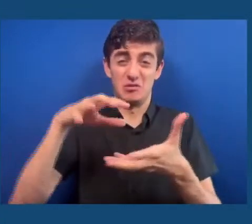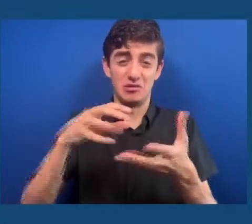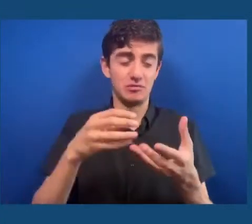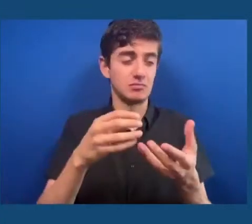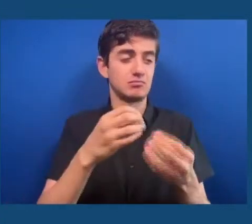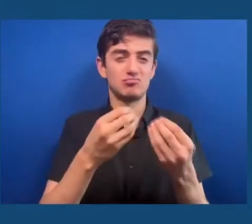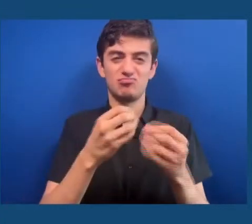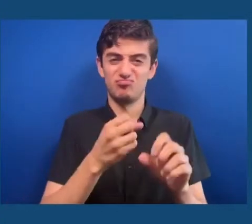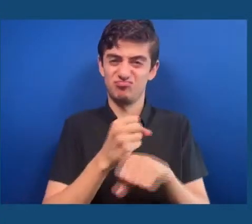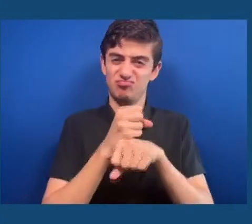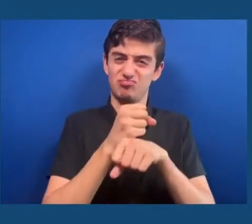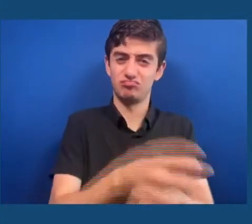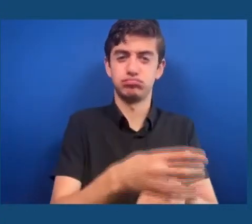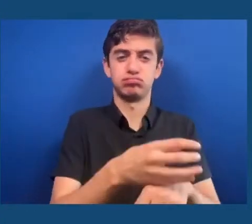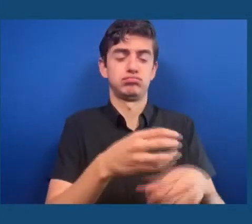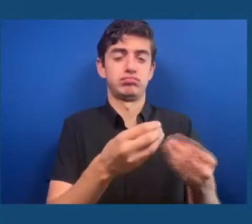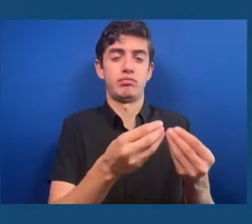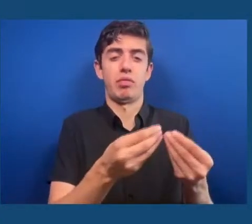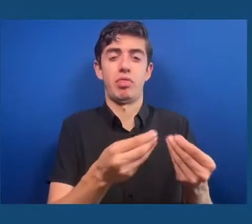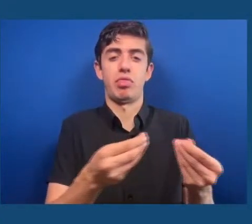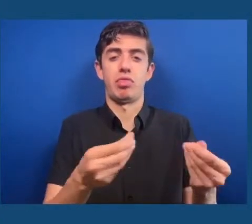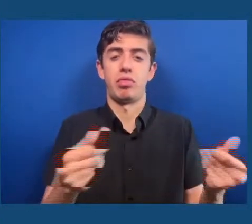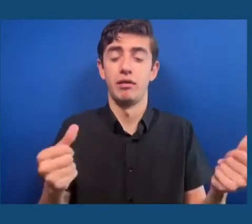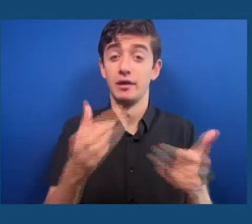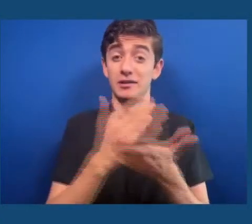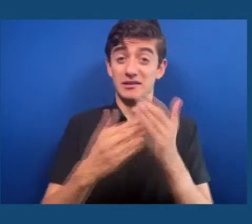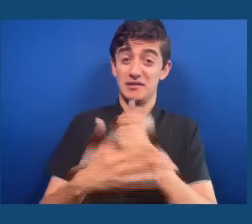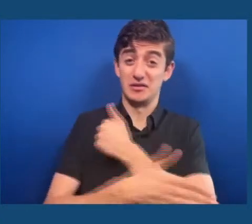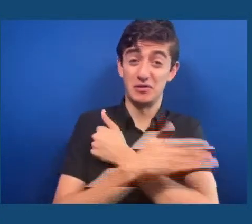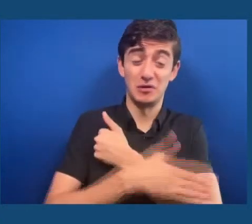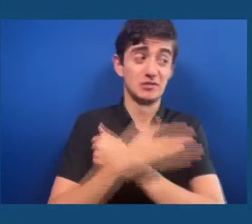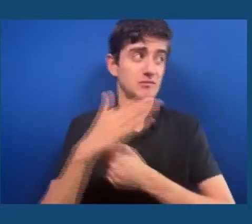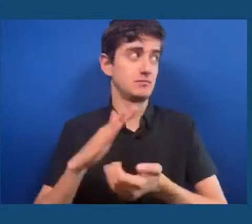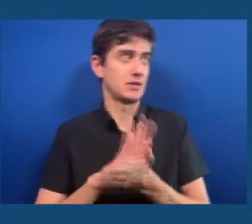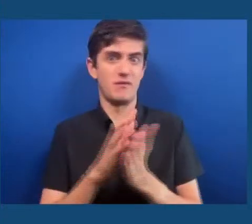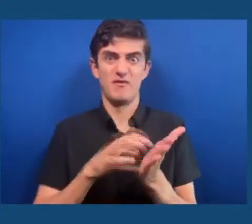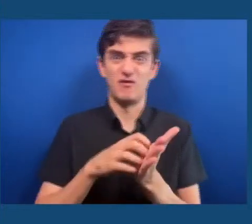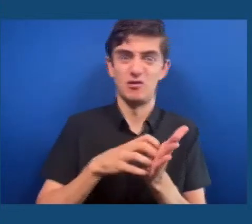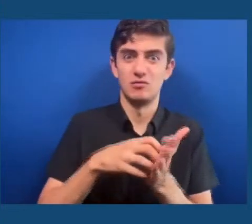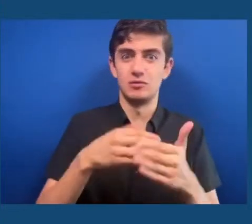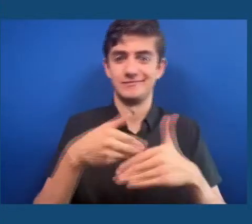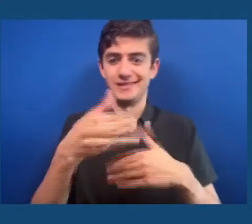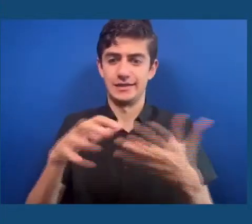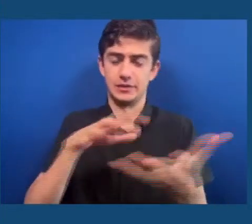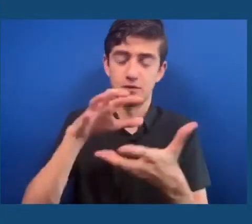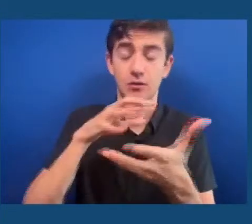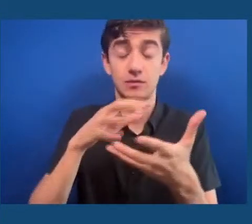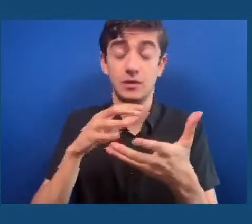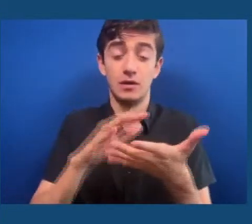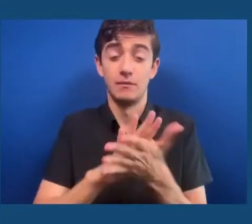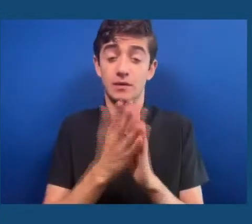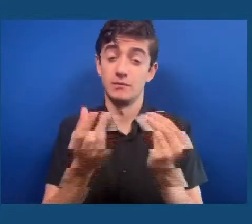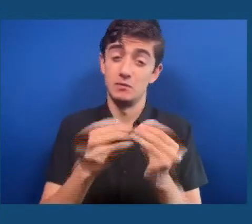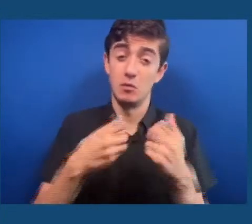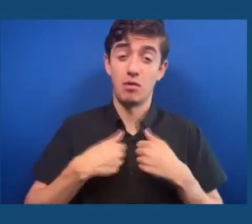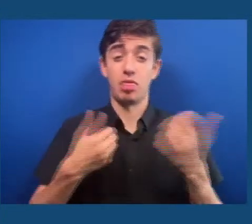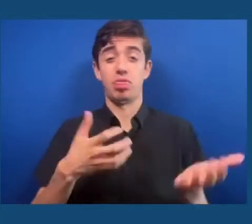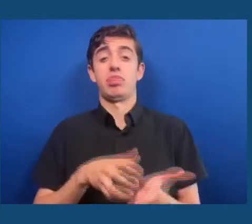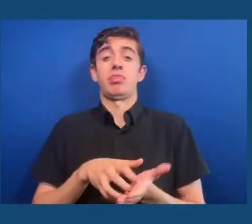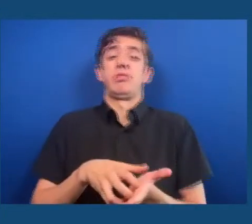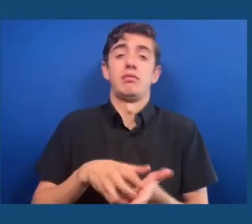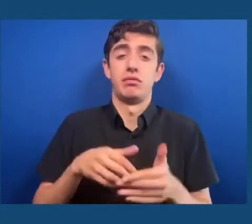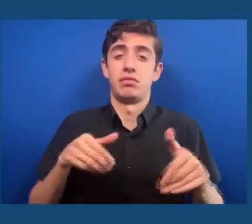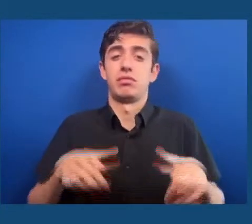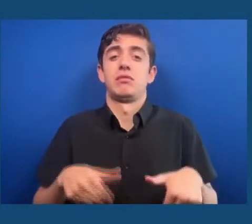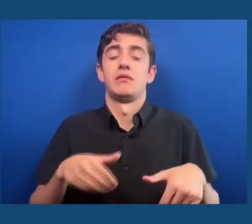more vulnerable to the next storm, right? You're more exposed. And last year you think about the